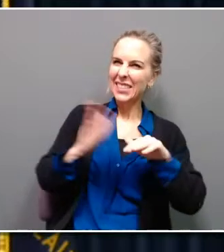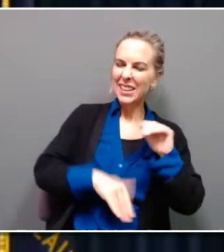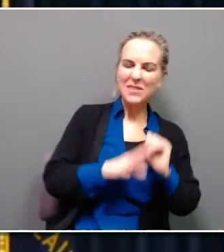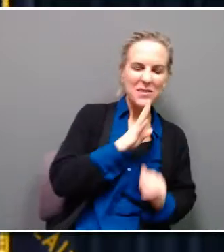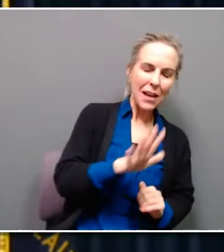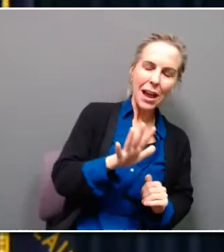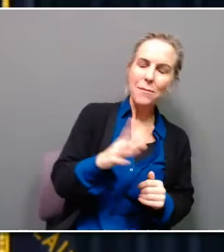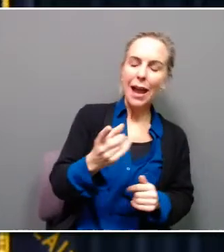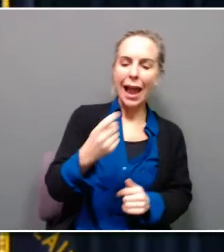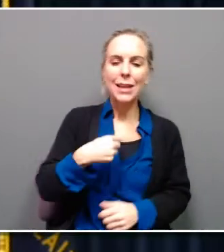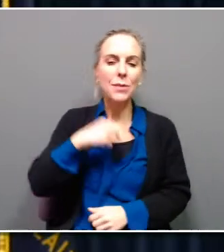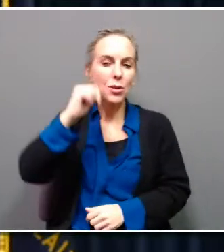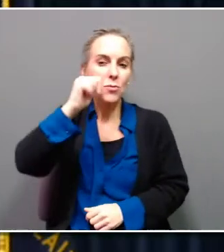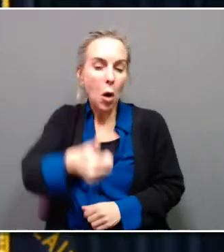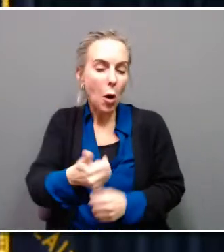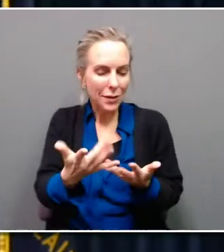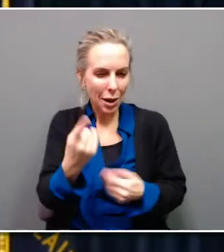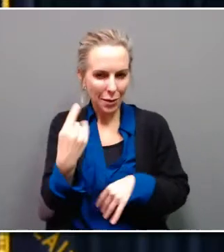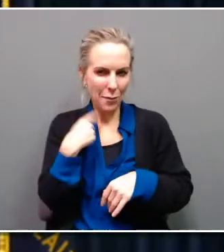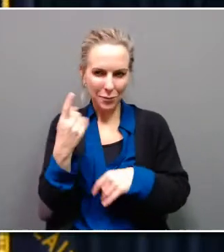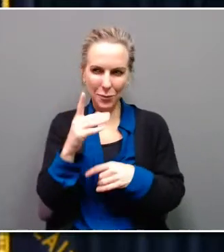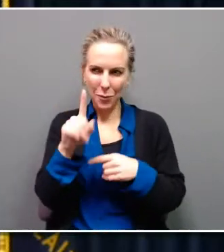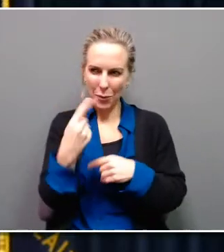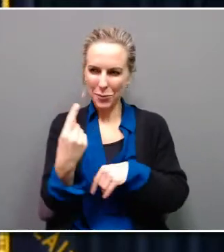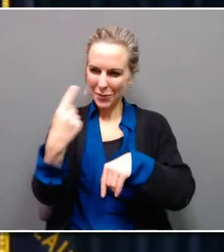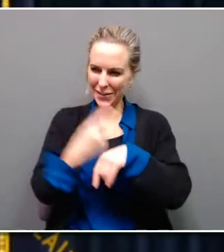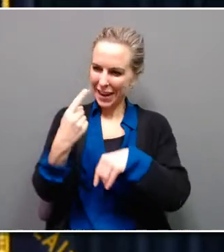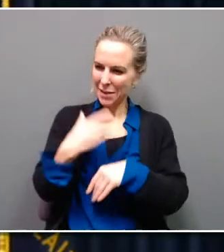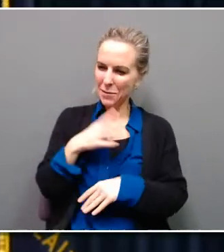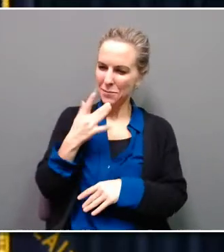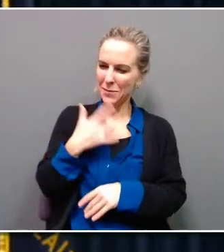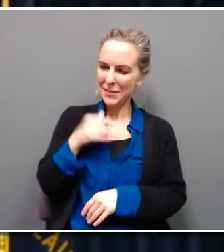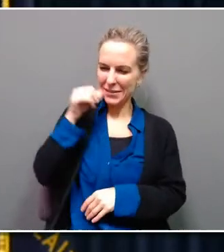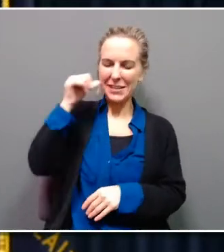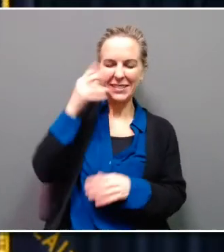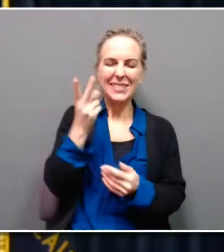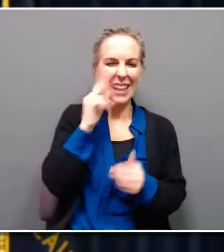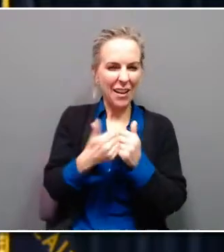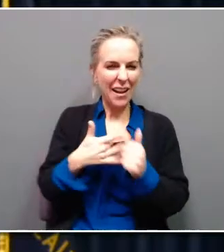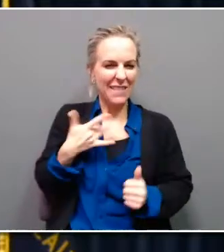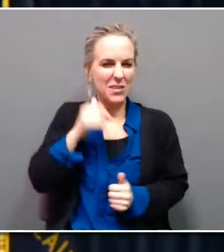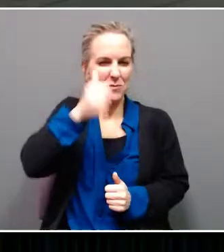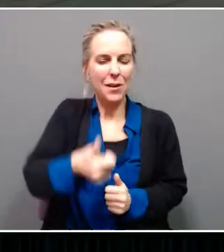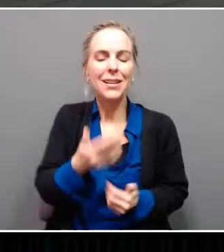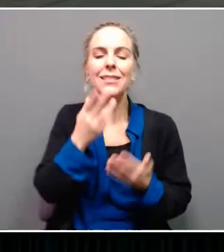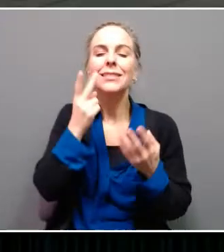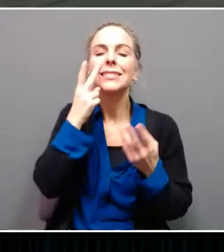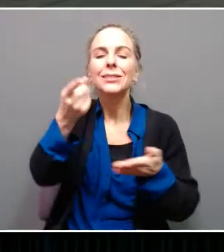tomorrow. I'm only one day into it. Thank you all. We'll see you back next week for the Team Kentucky update.